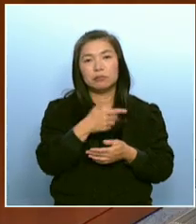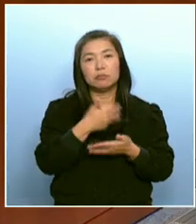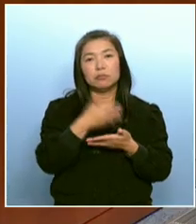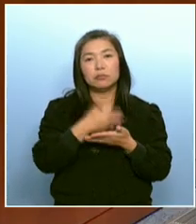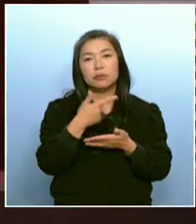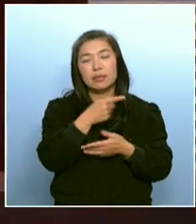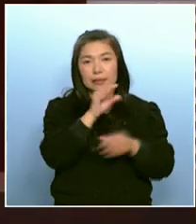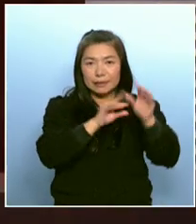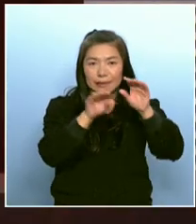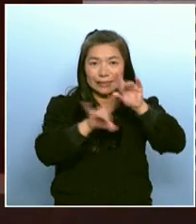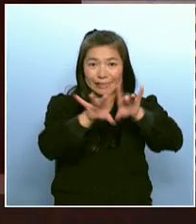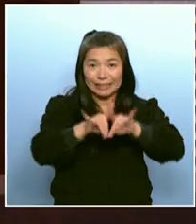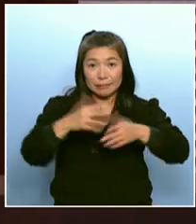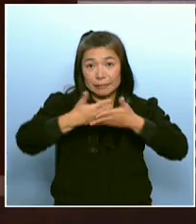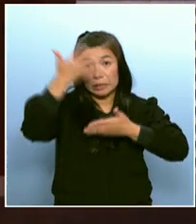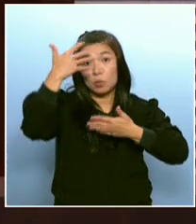On the construction costs,